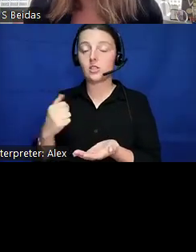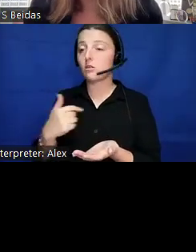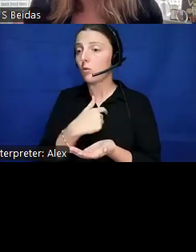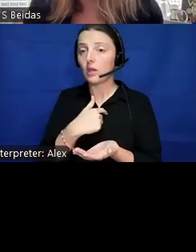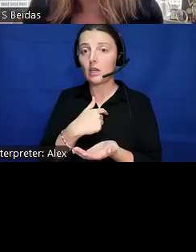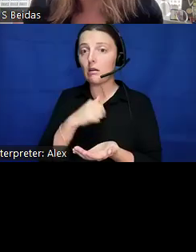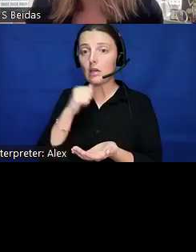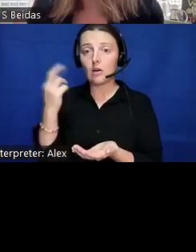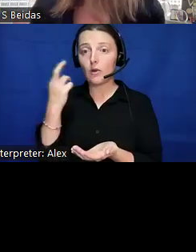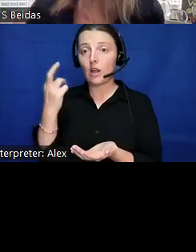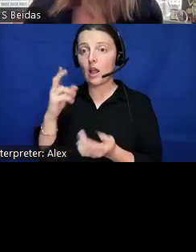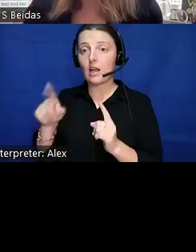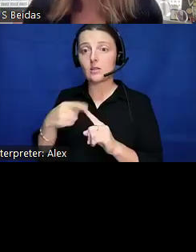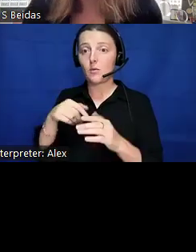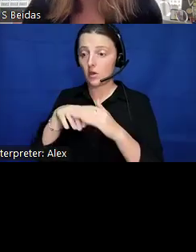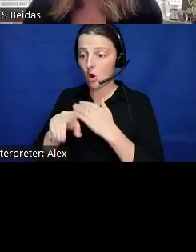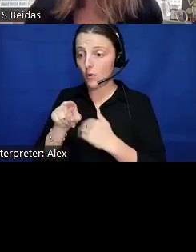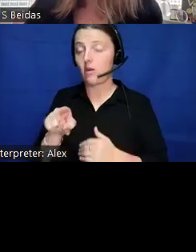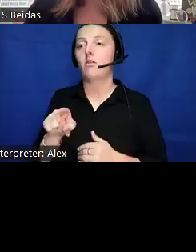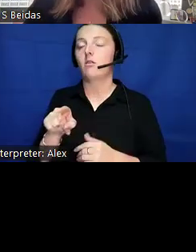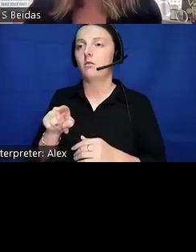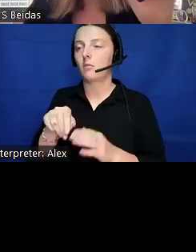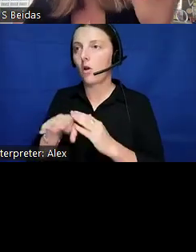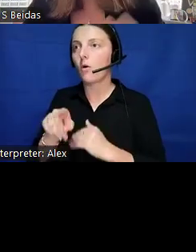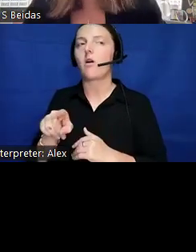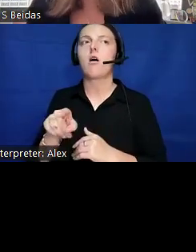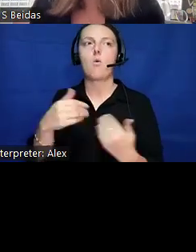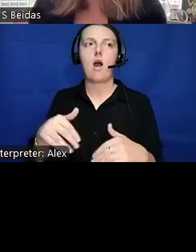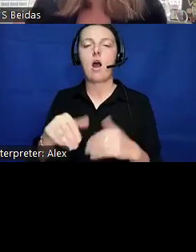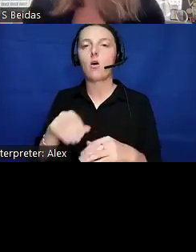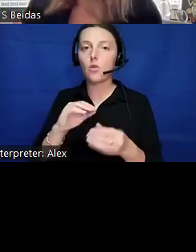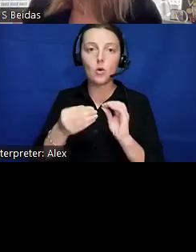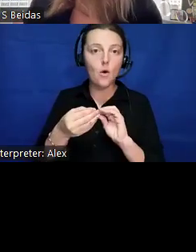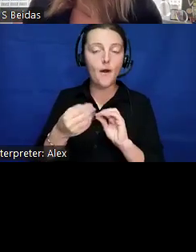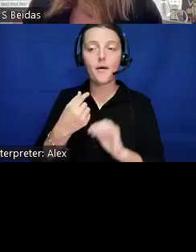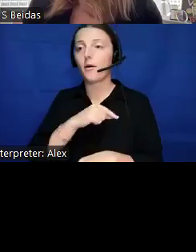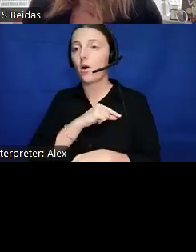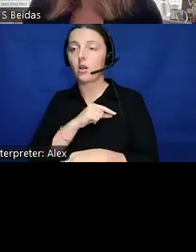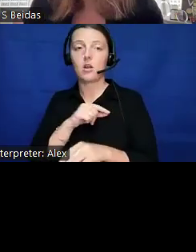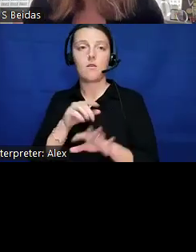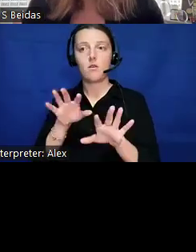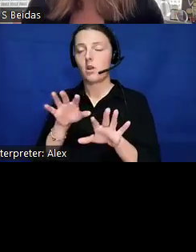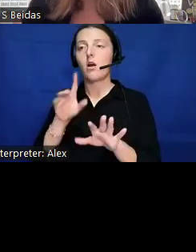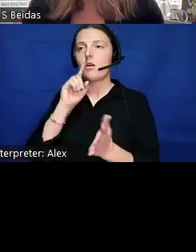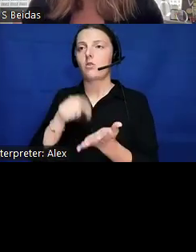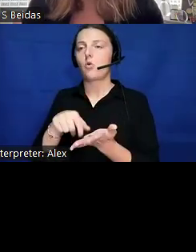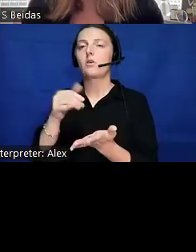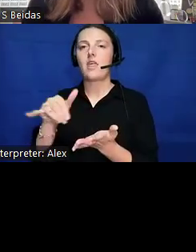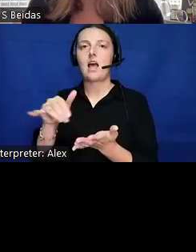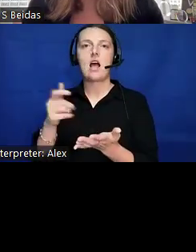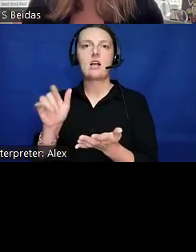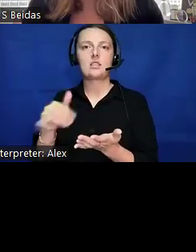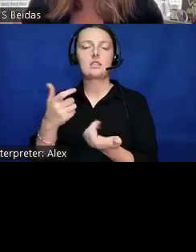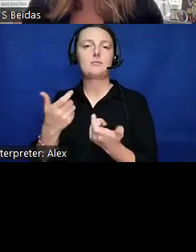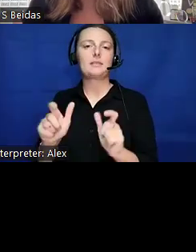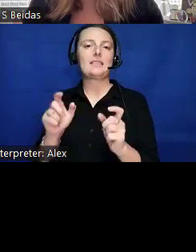but we heard it loud and clear and saw it in both our quantitative and qualitative work, and we were able to take a spotlight to that.